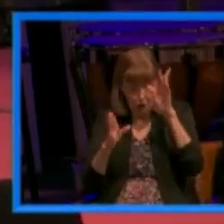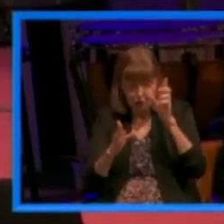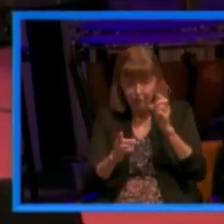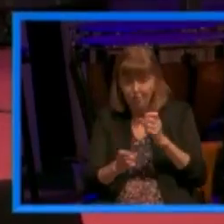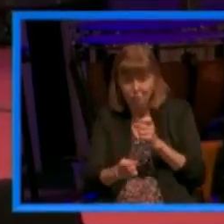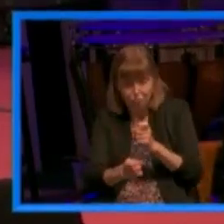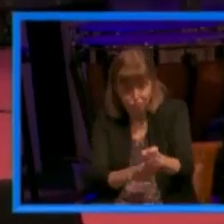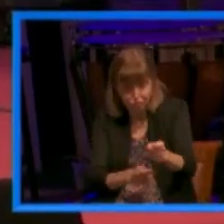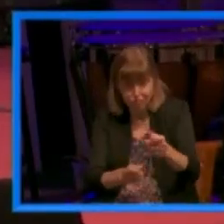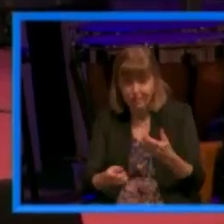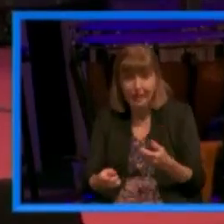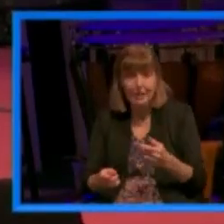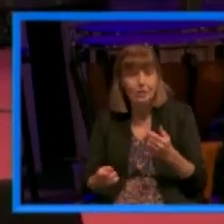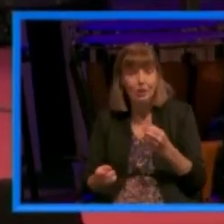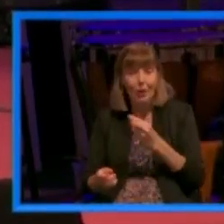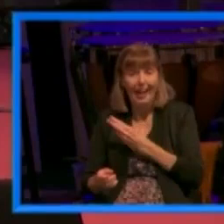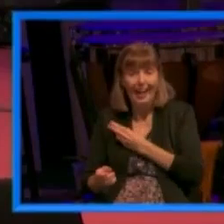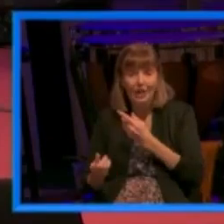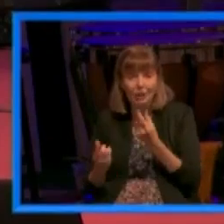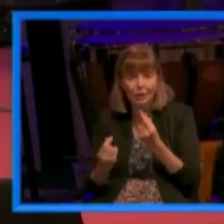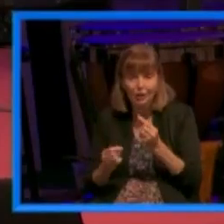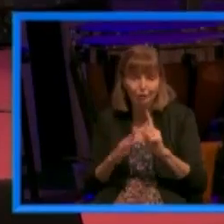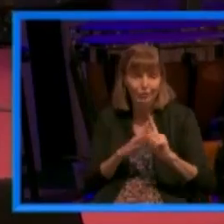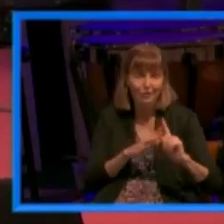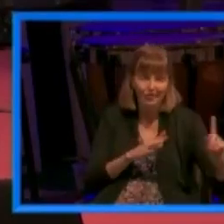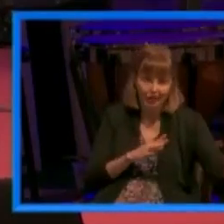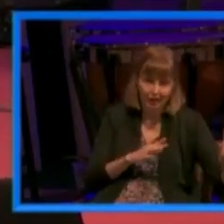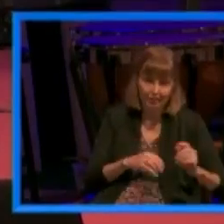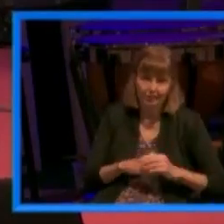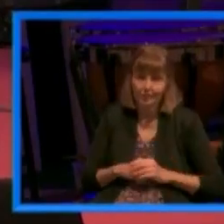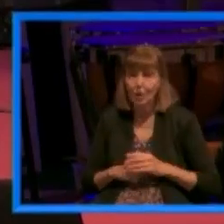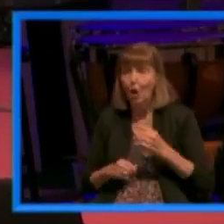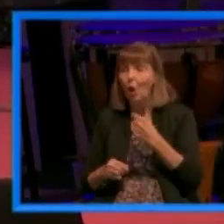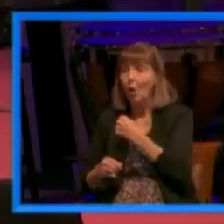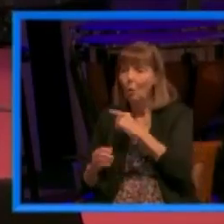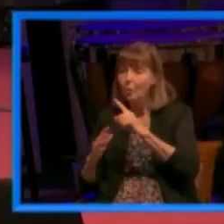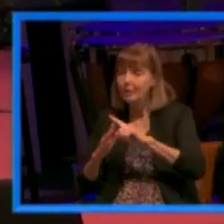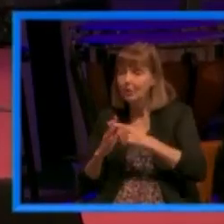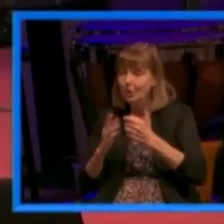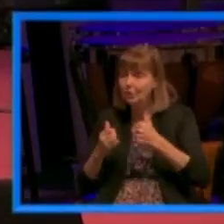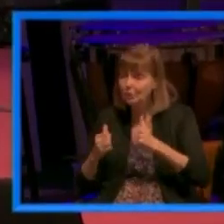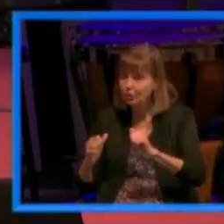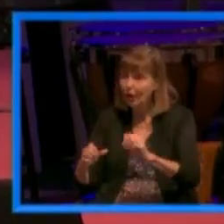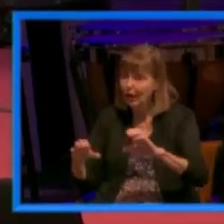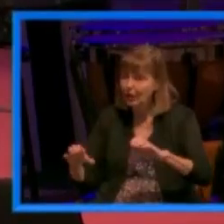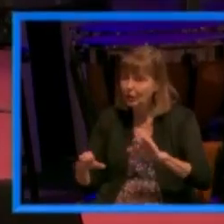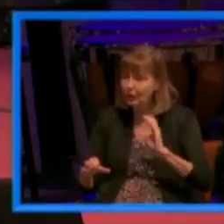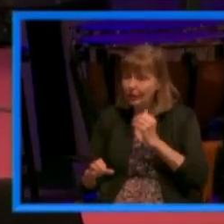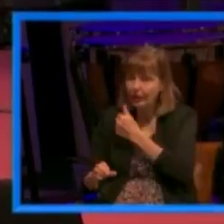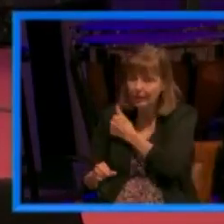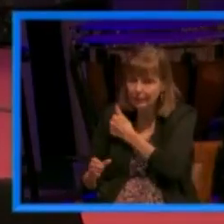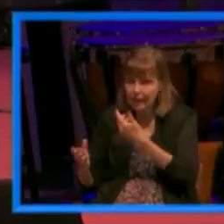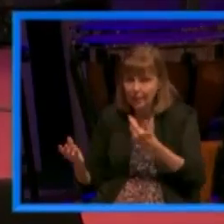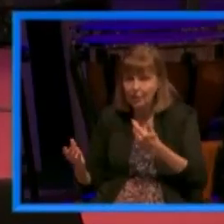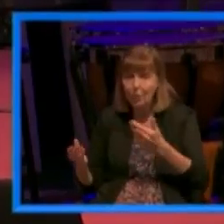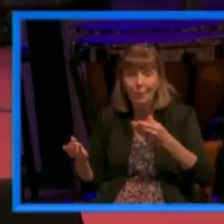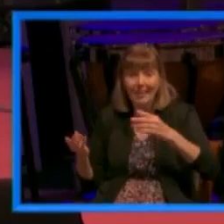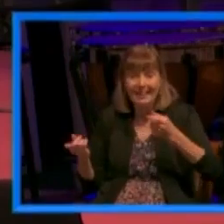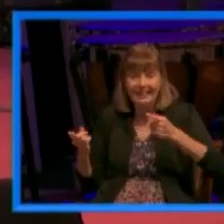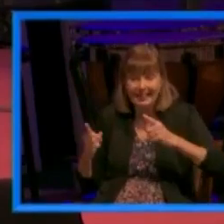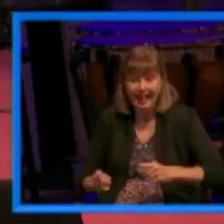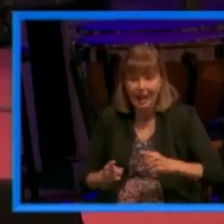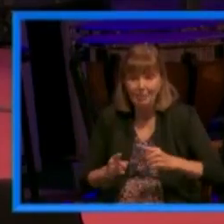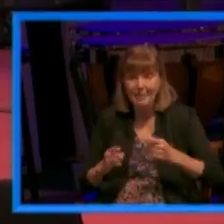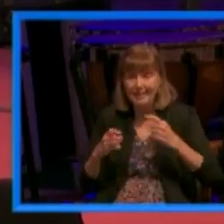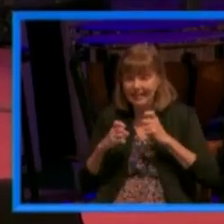We forget now. We start to fall into it. We start to try to do it ourselves, and now what happens in the cycle of sin is that pain becomes